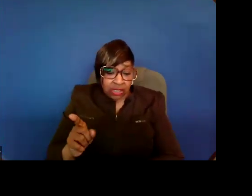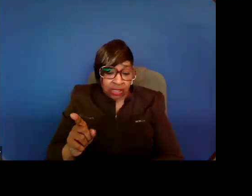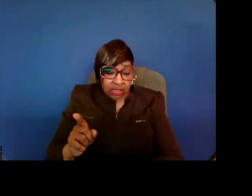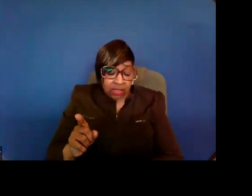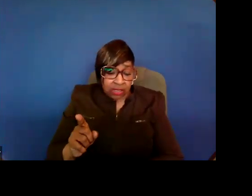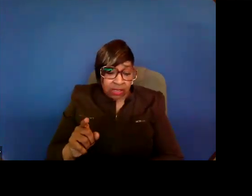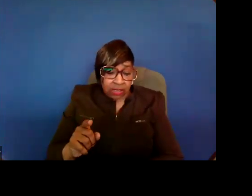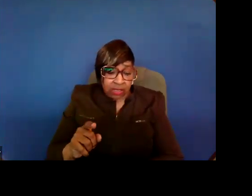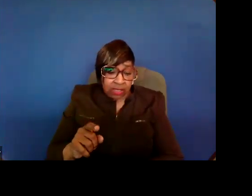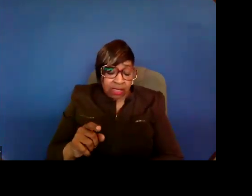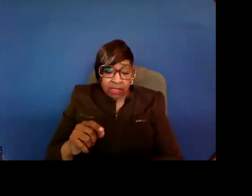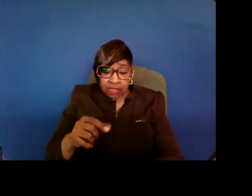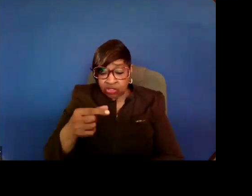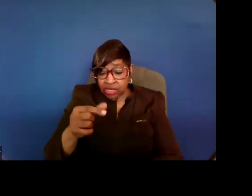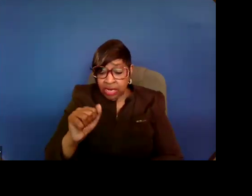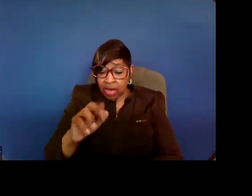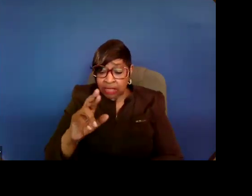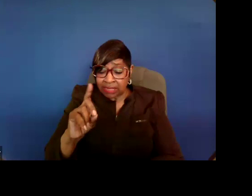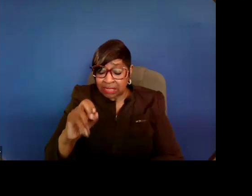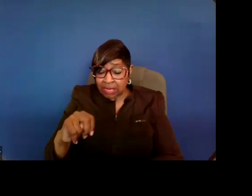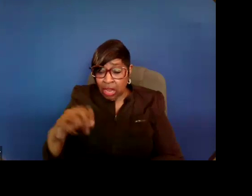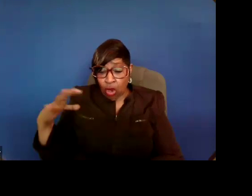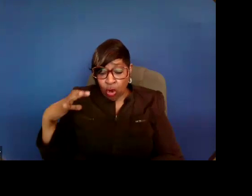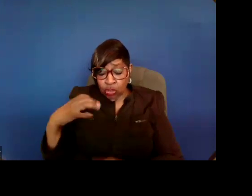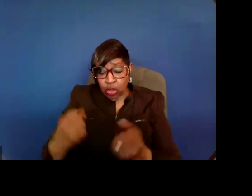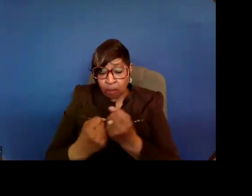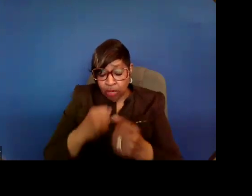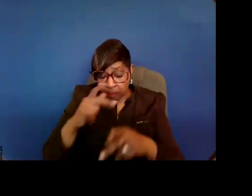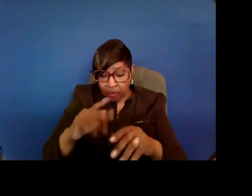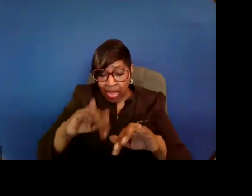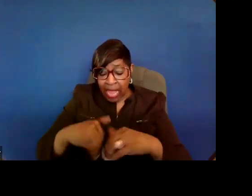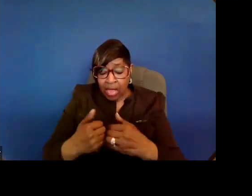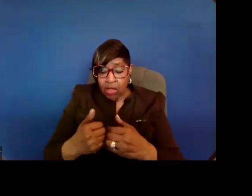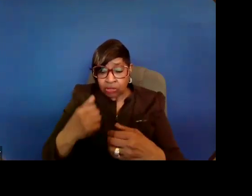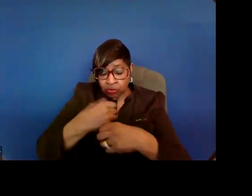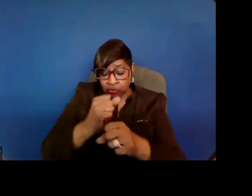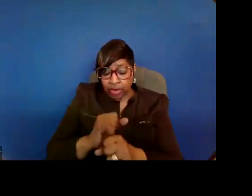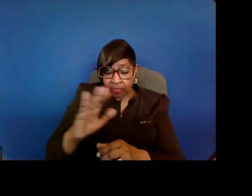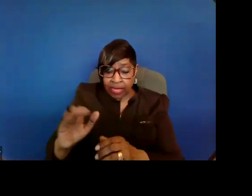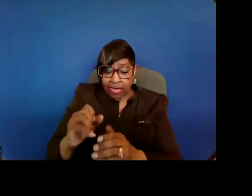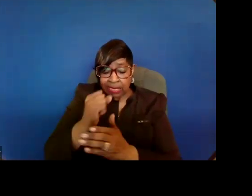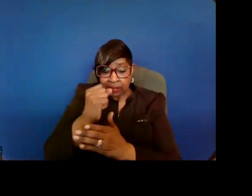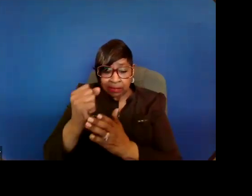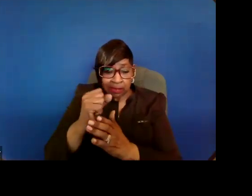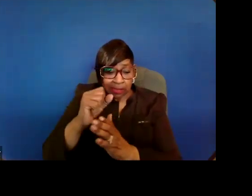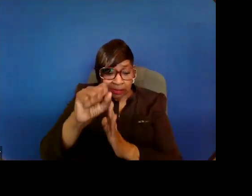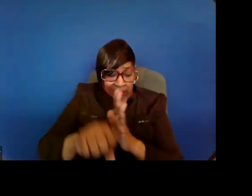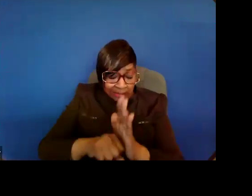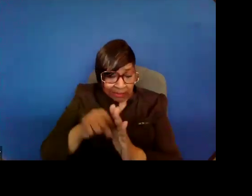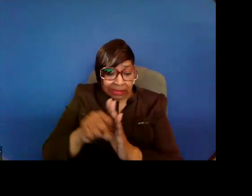like a gardening coach, supporting people with how to create their seasonal gardens and things like that. And we were talking